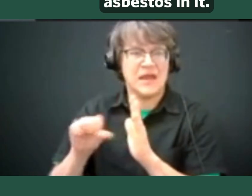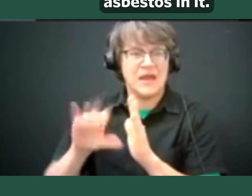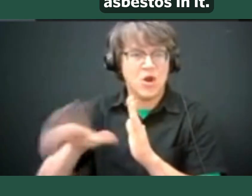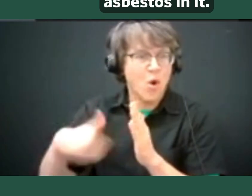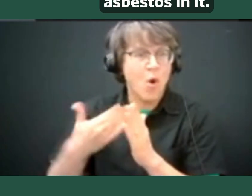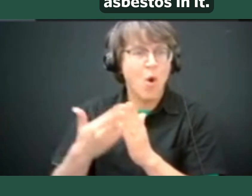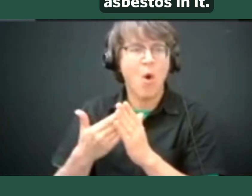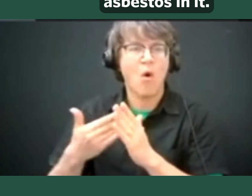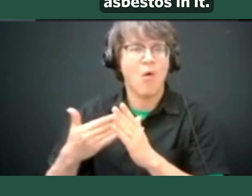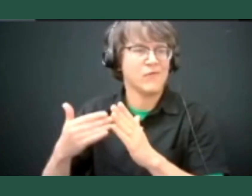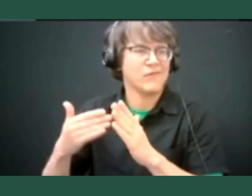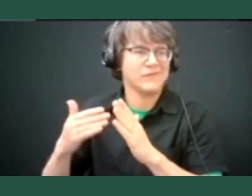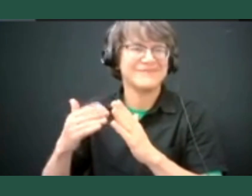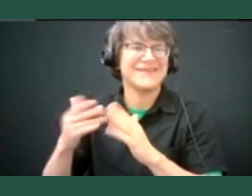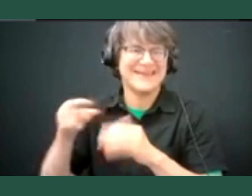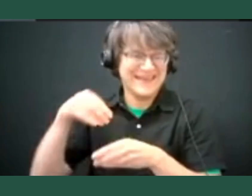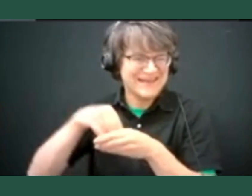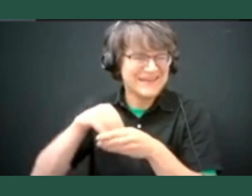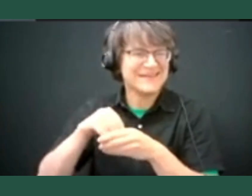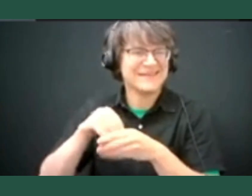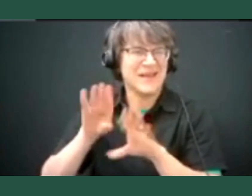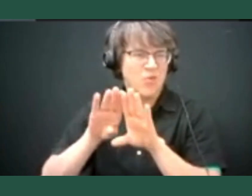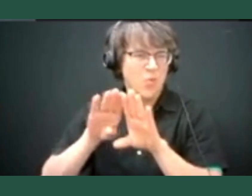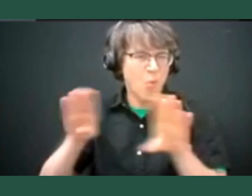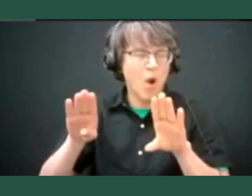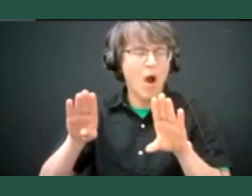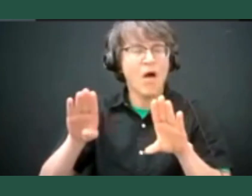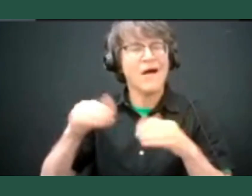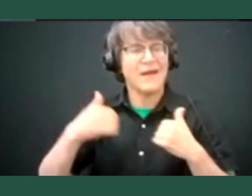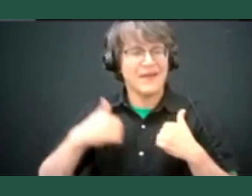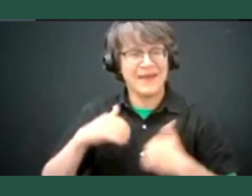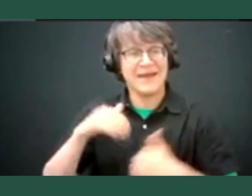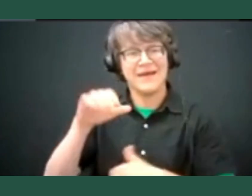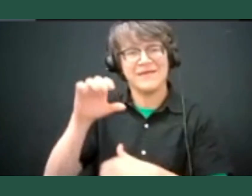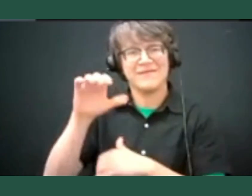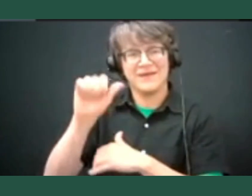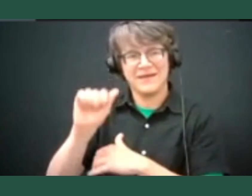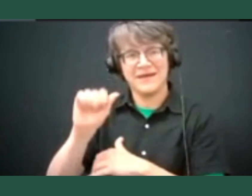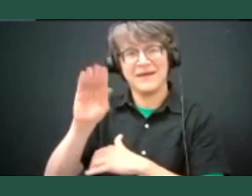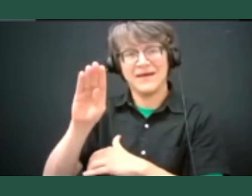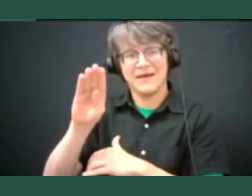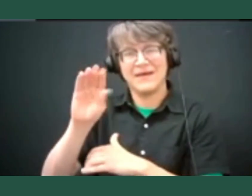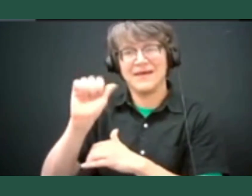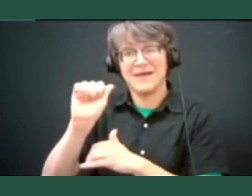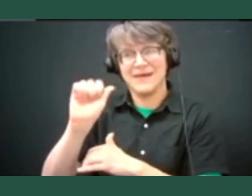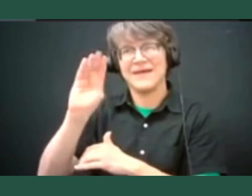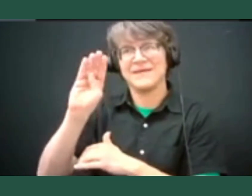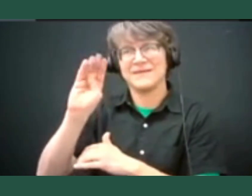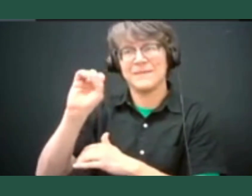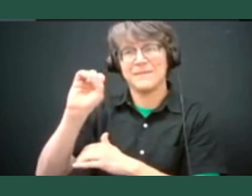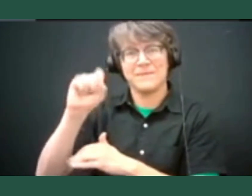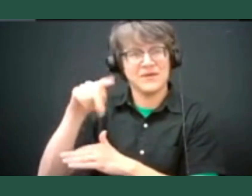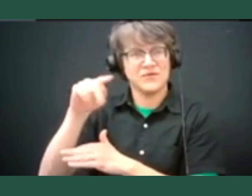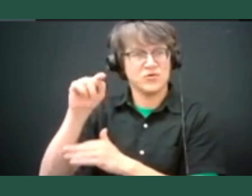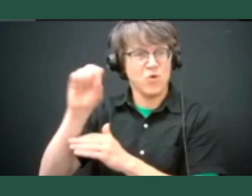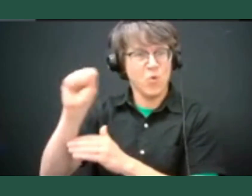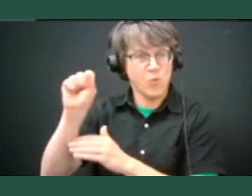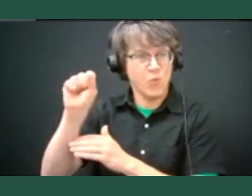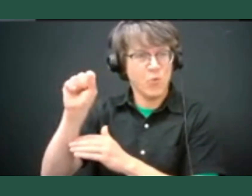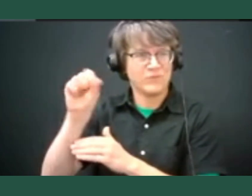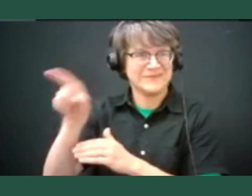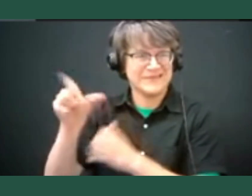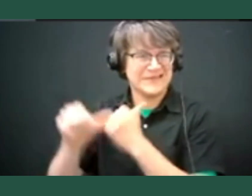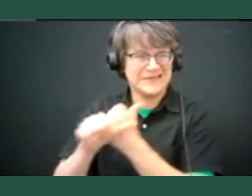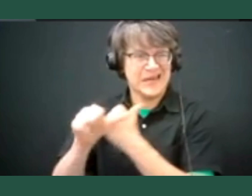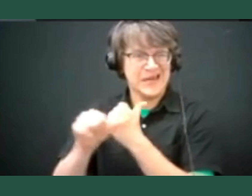walls had asbestos in it. And so you couldn't take anything. Once the ceilings came down, you couldn't take anything. All of it